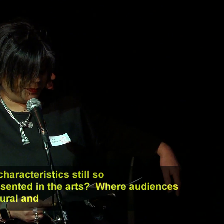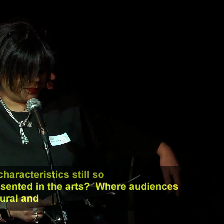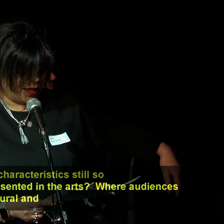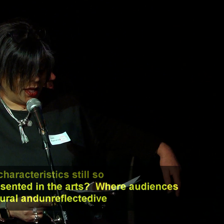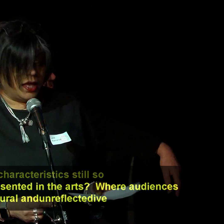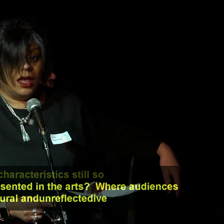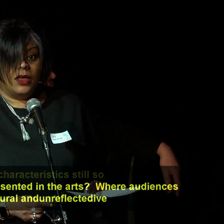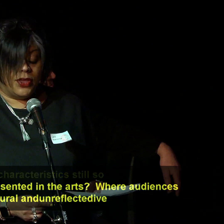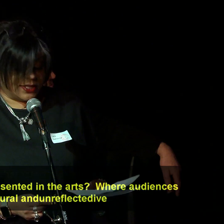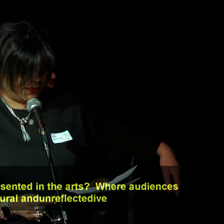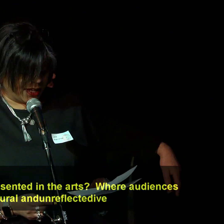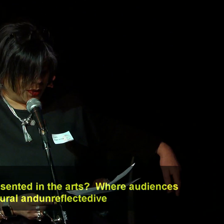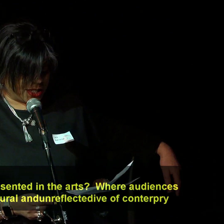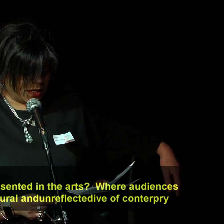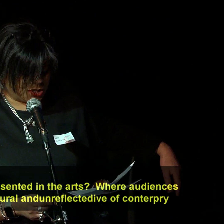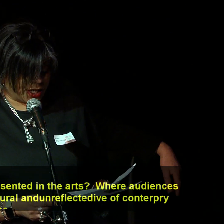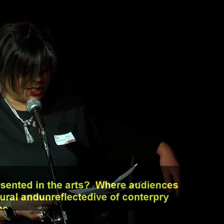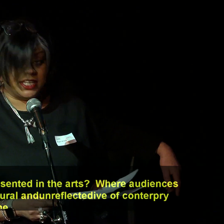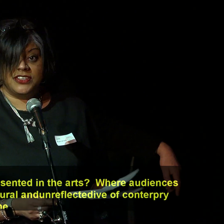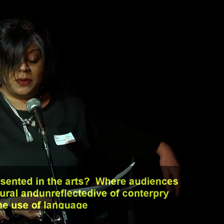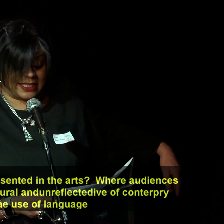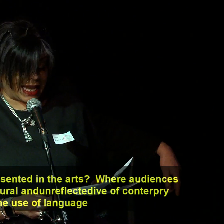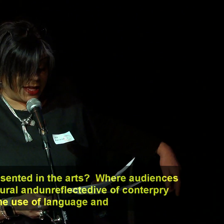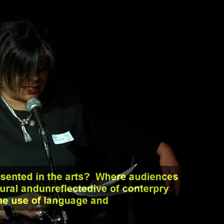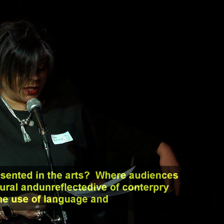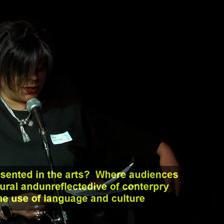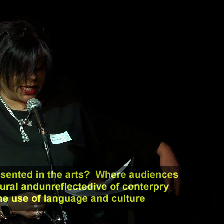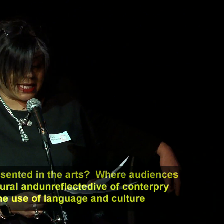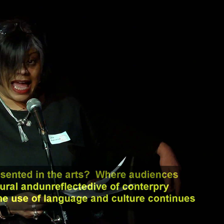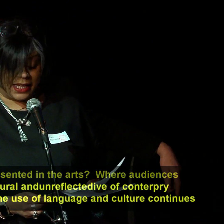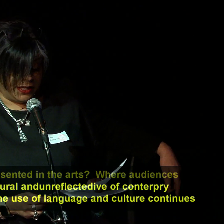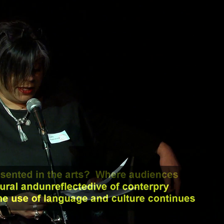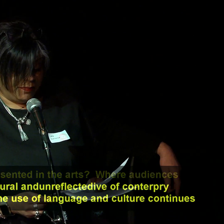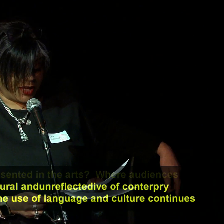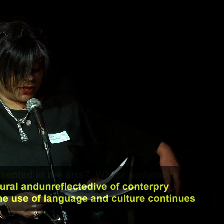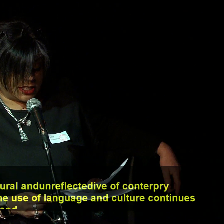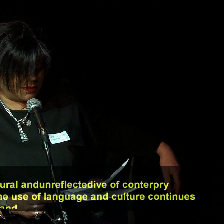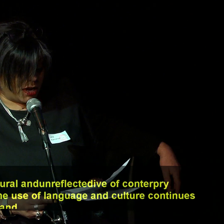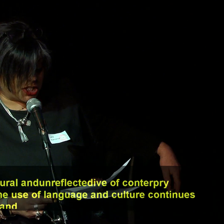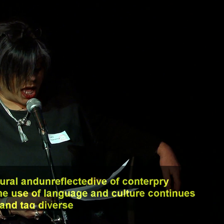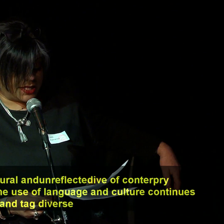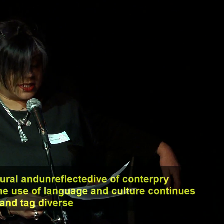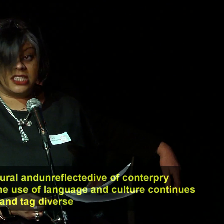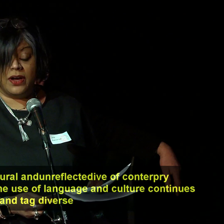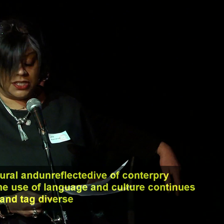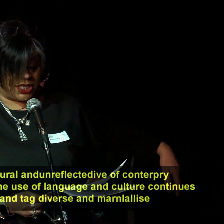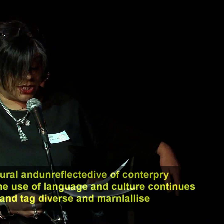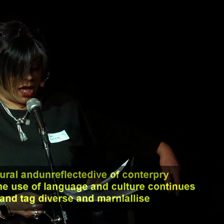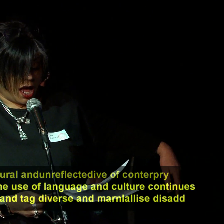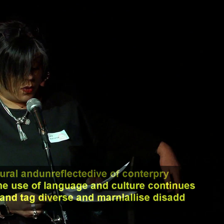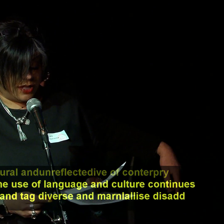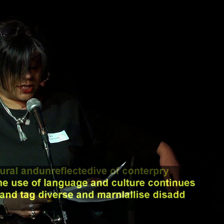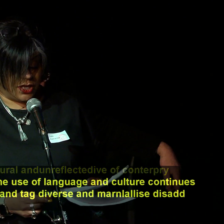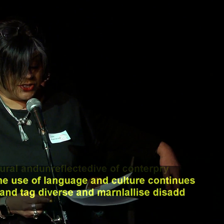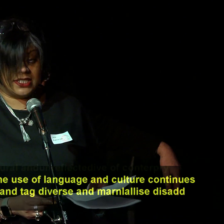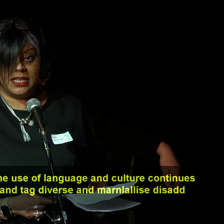society? The use of language and culture continues to exclude and tag. Diverse, marginalised, disadvantaged